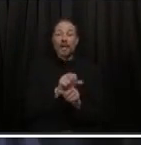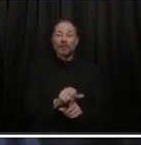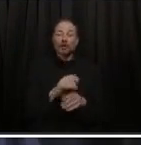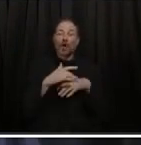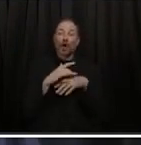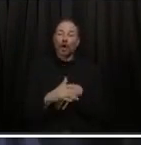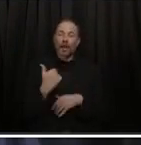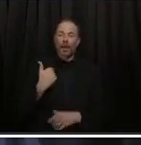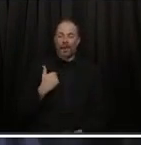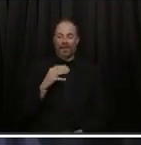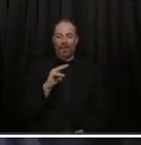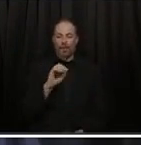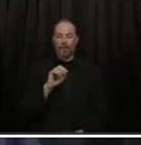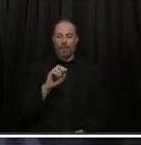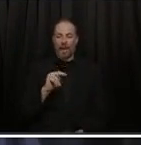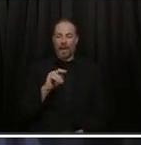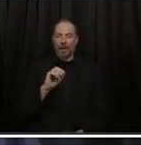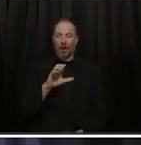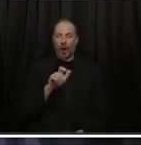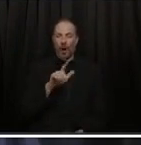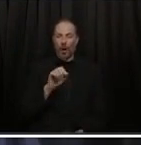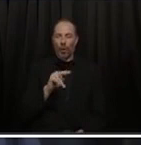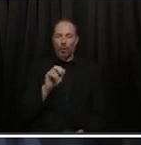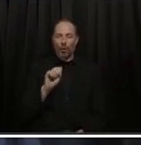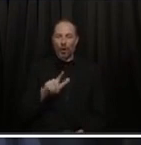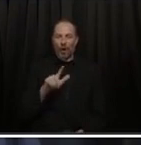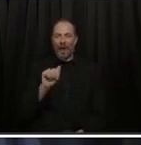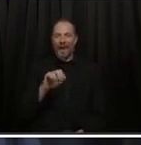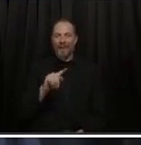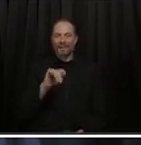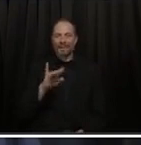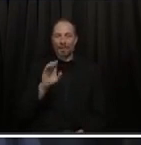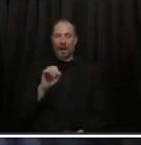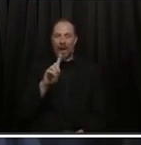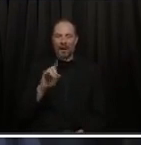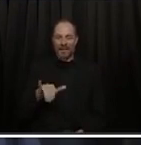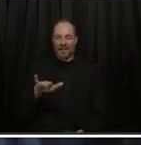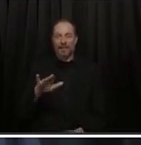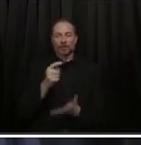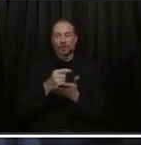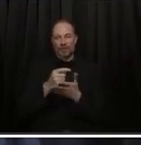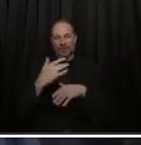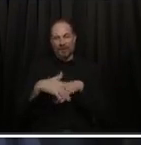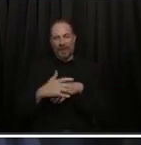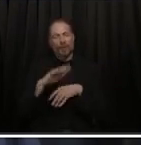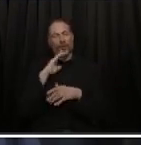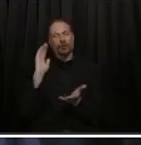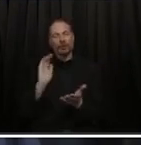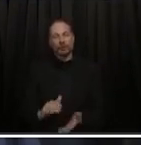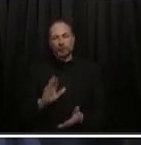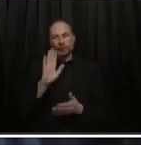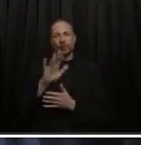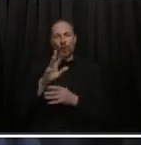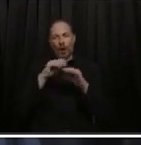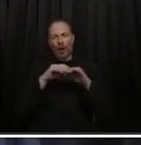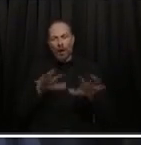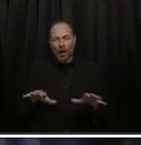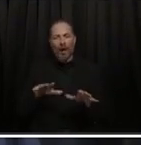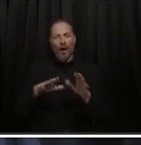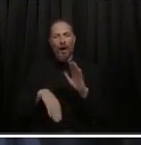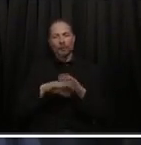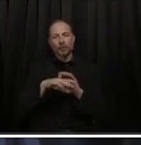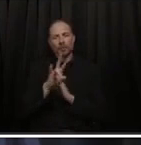antibody treatment available, which decreases your risk of hospitalization by 70%. And you can also find out where you can